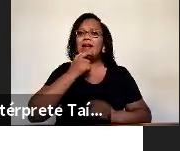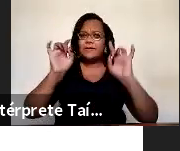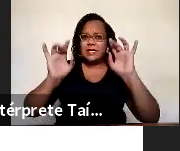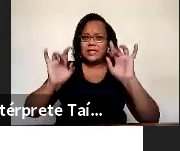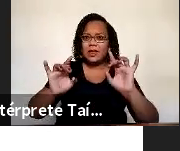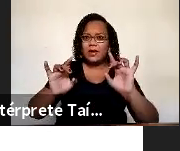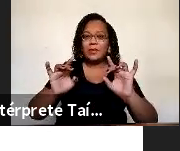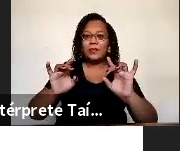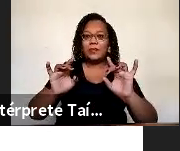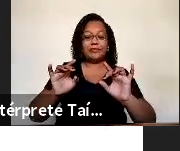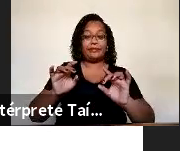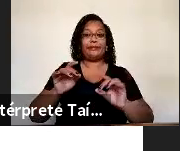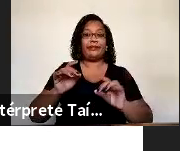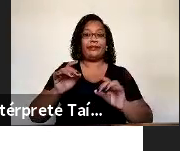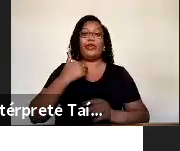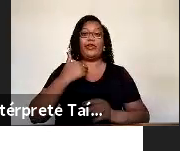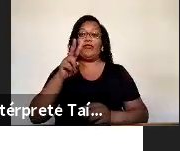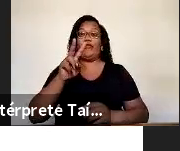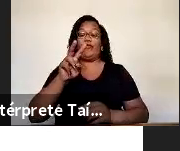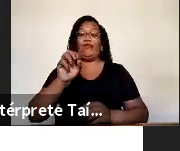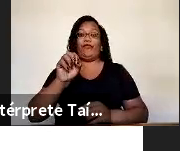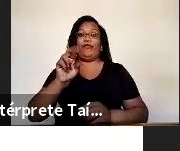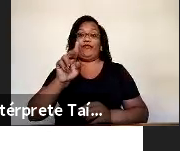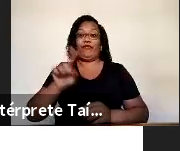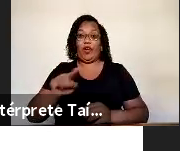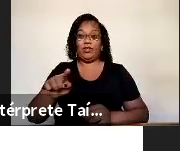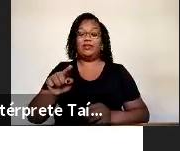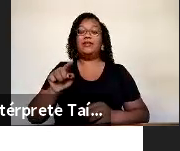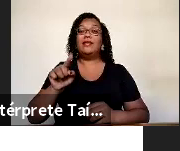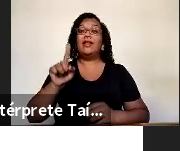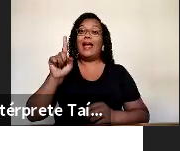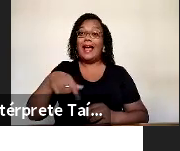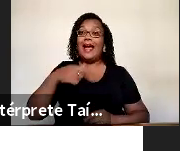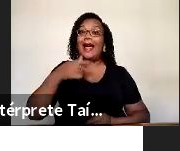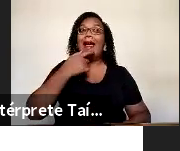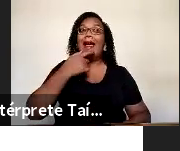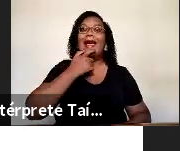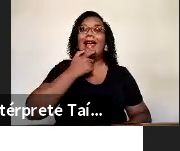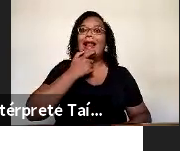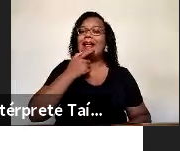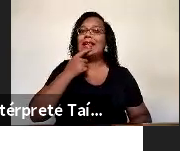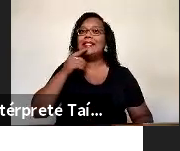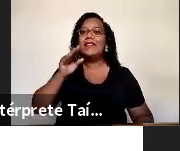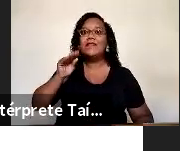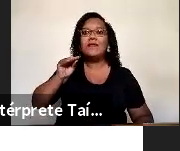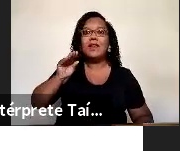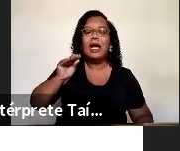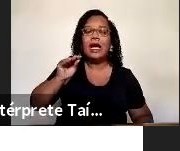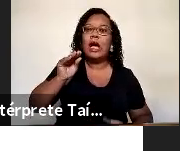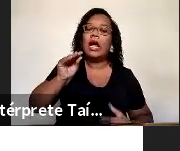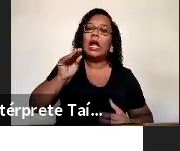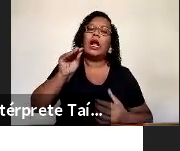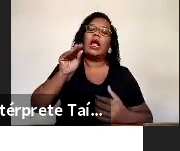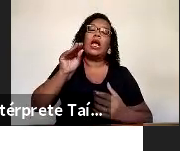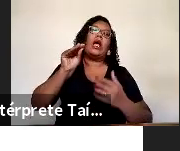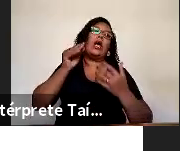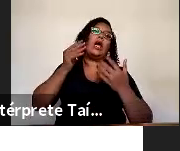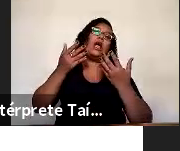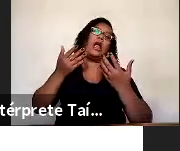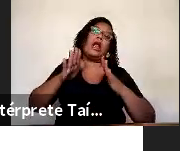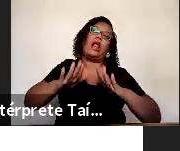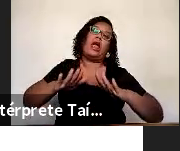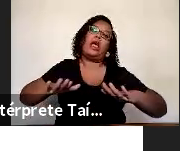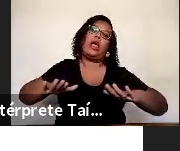is English spoken very slowly. And the only thing I had to do was